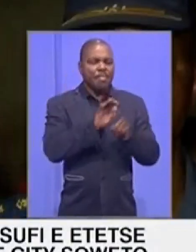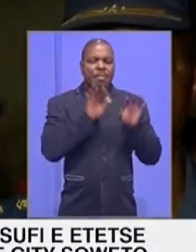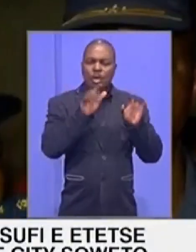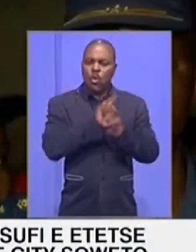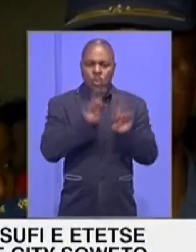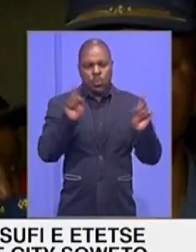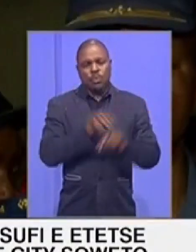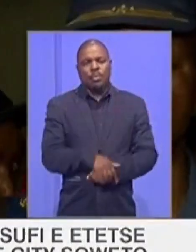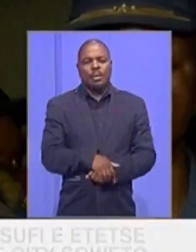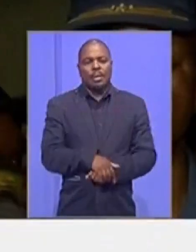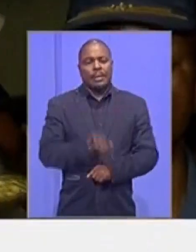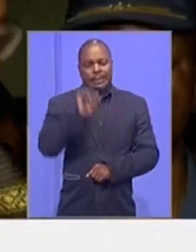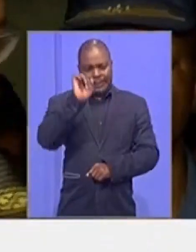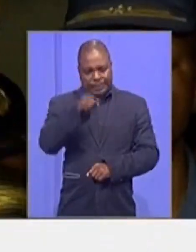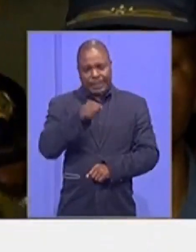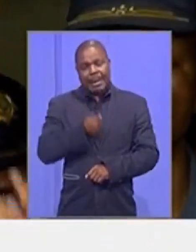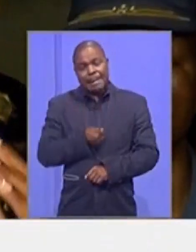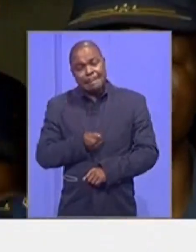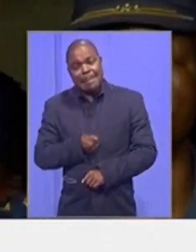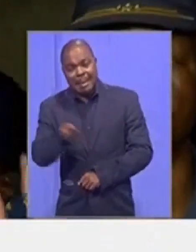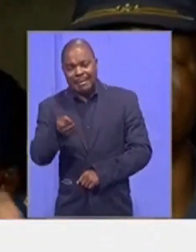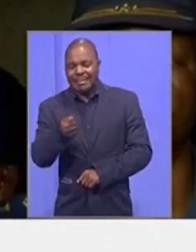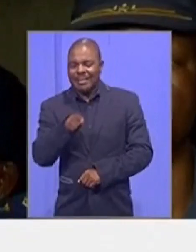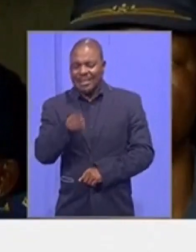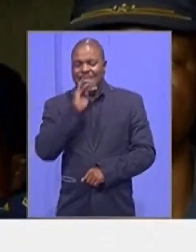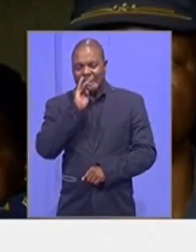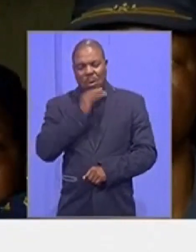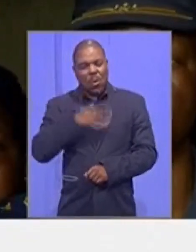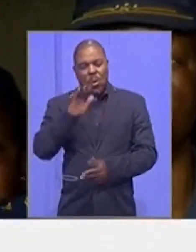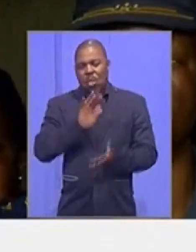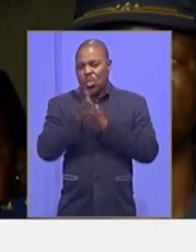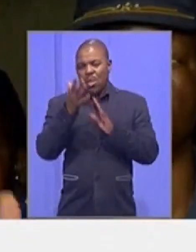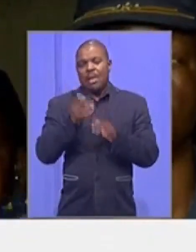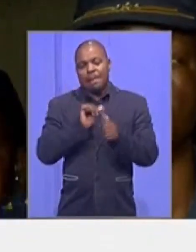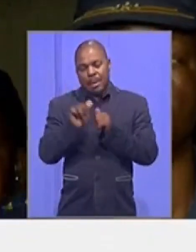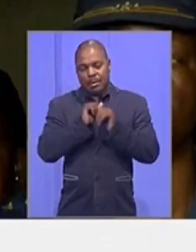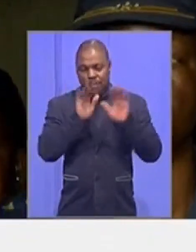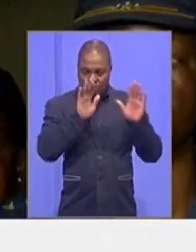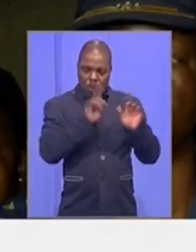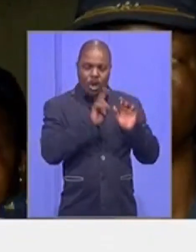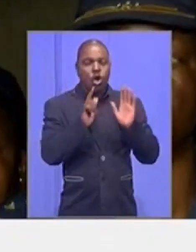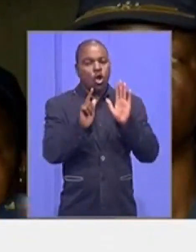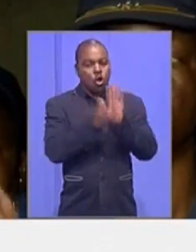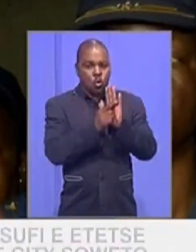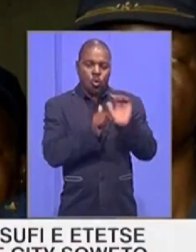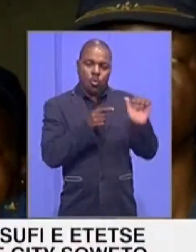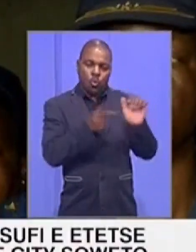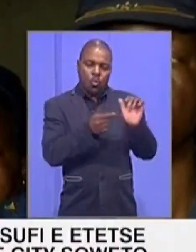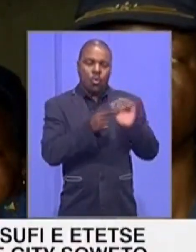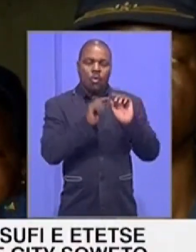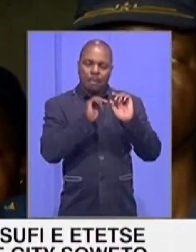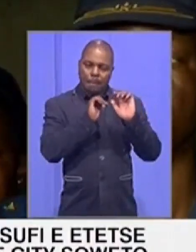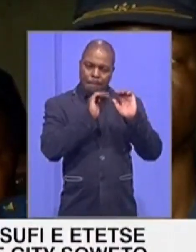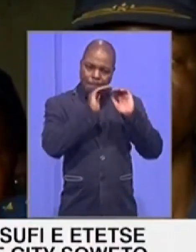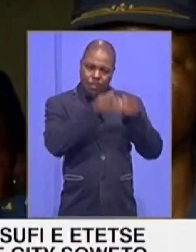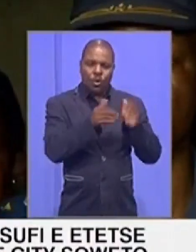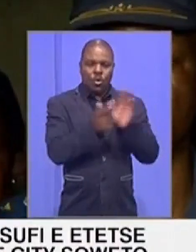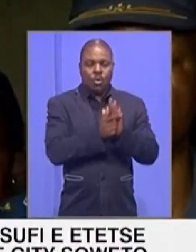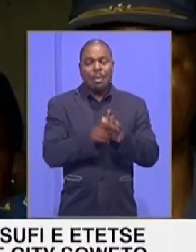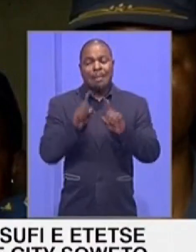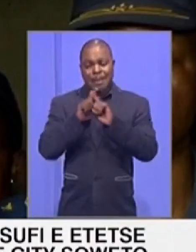An eye for an eye will make all of us blind. The rule of law must prevail, must be protected. But I'm very, very sympathetic to